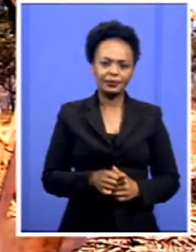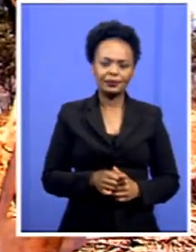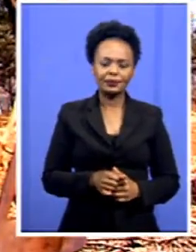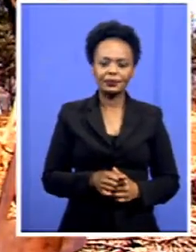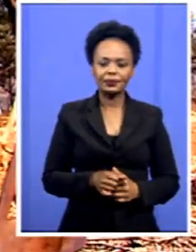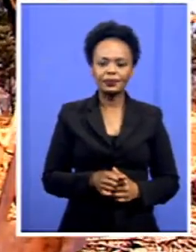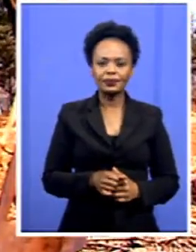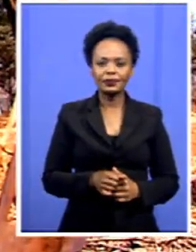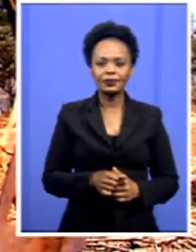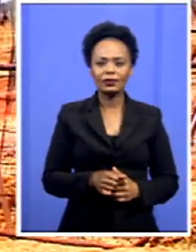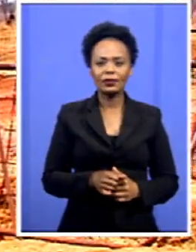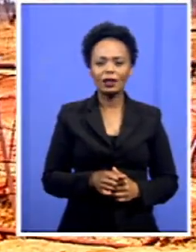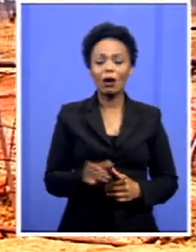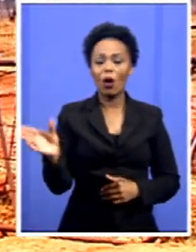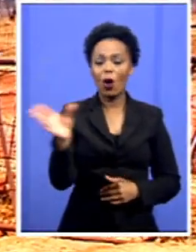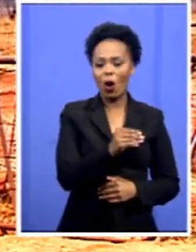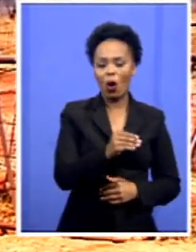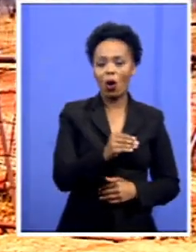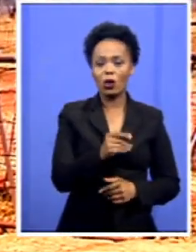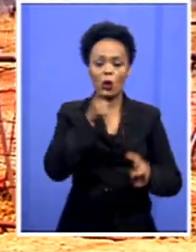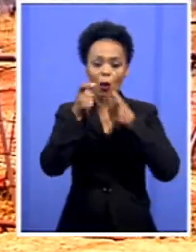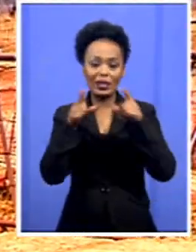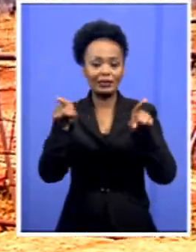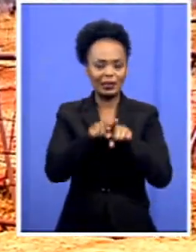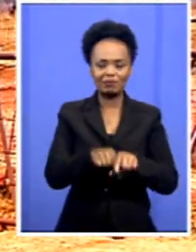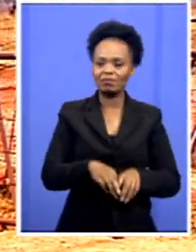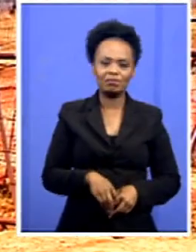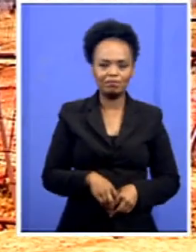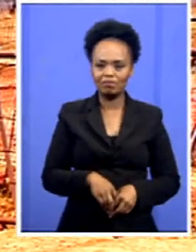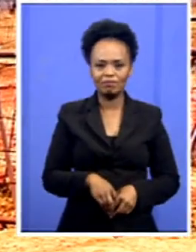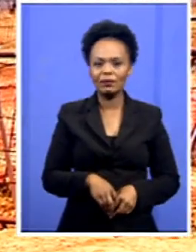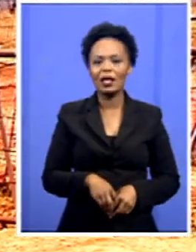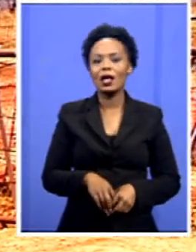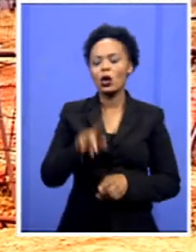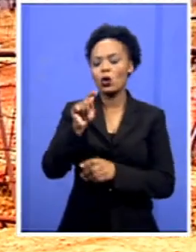Not everyone in Midva shares the same sentiments, though. At